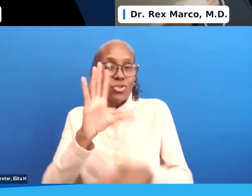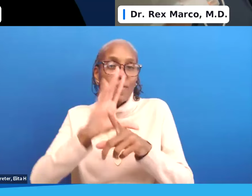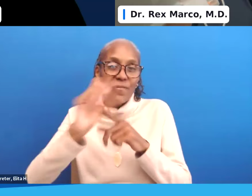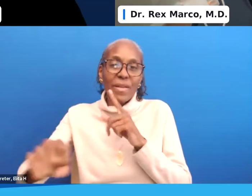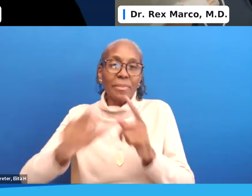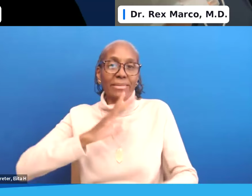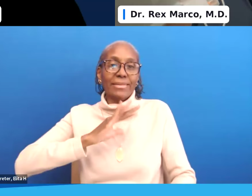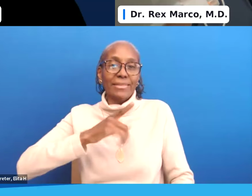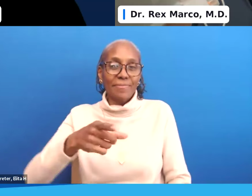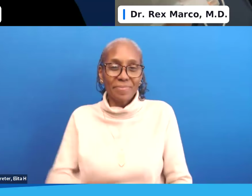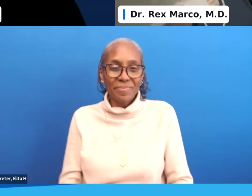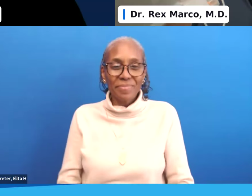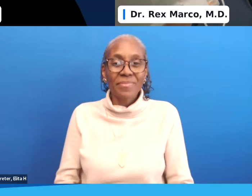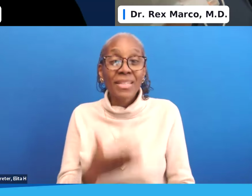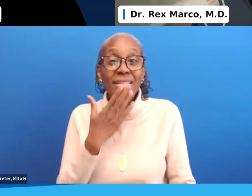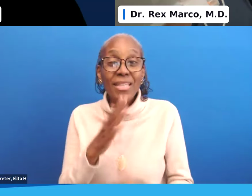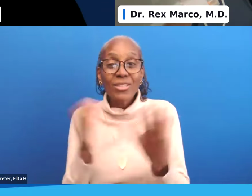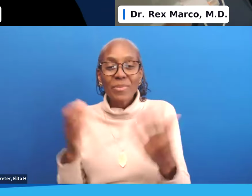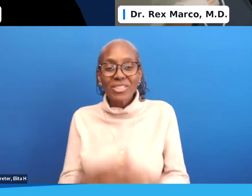fabulous. And Oh, so thank you.